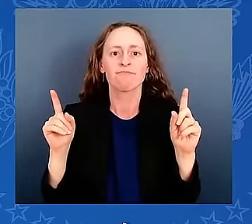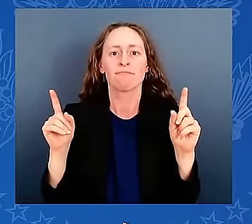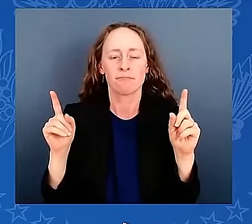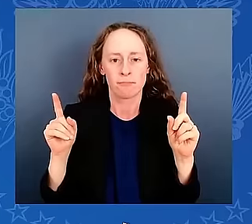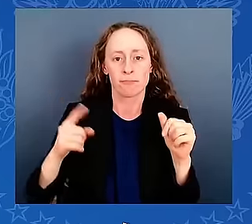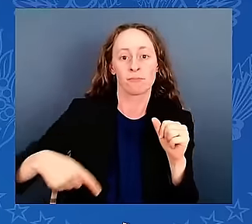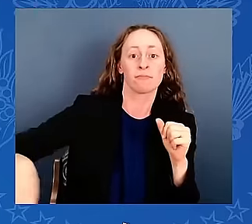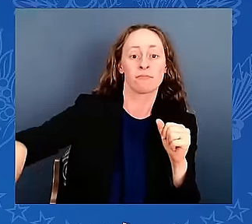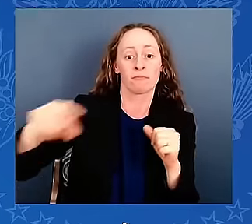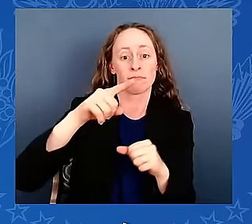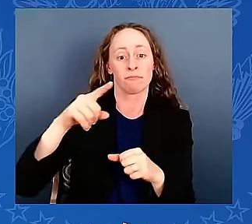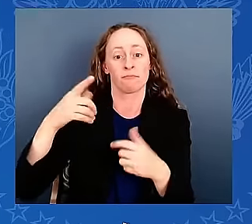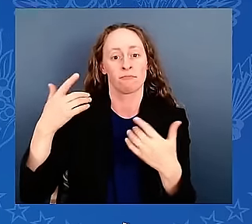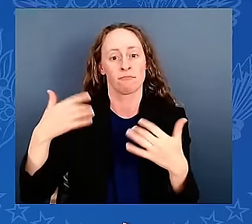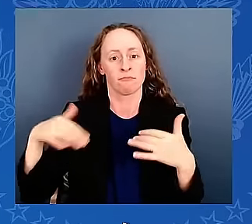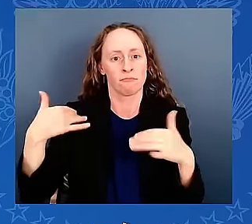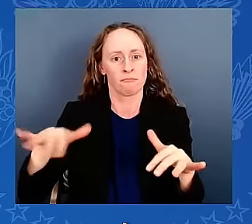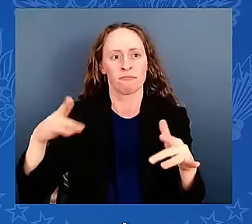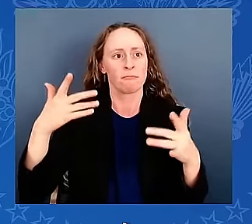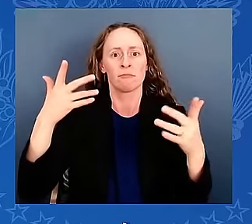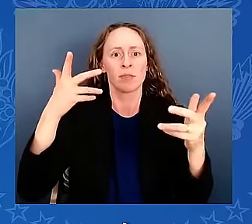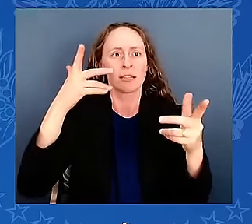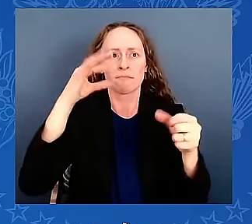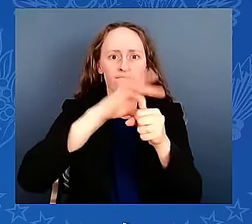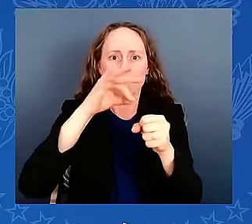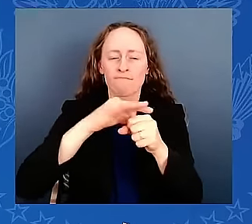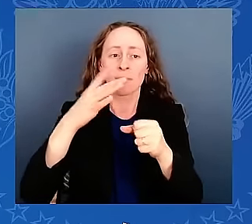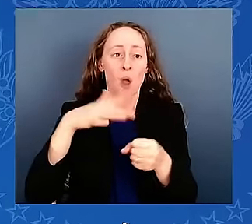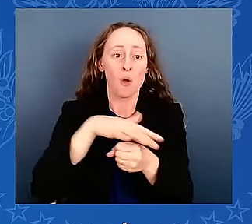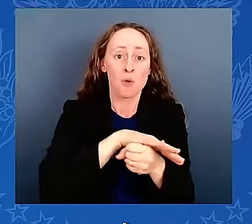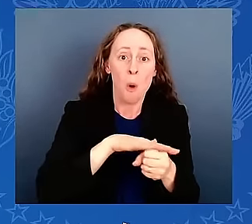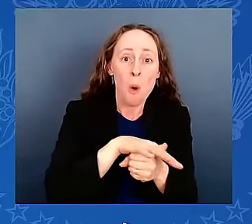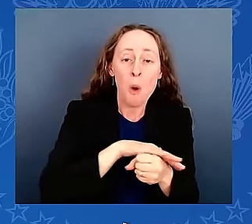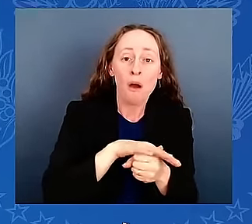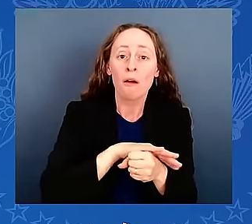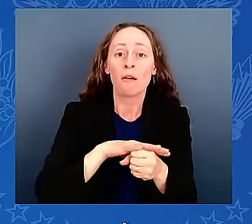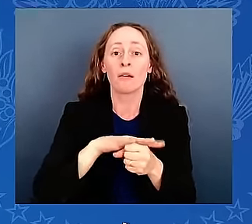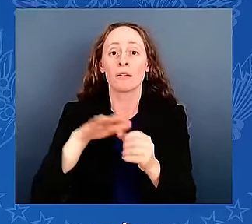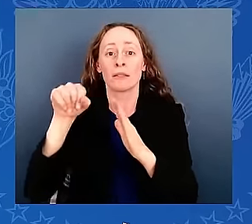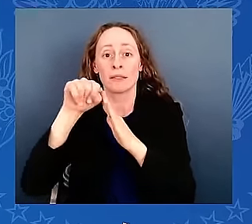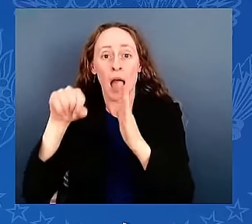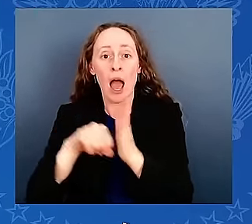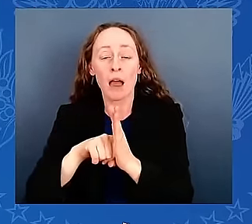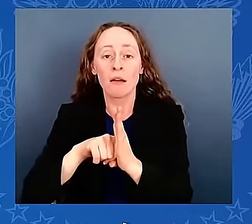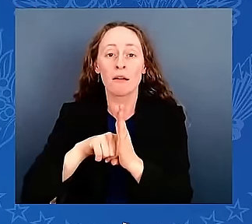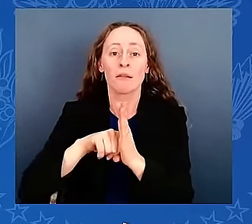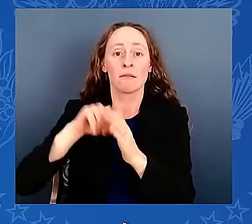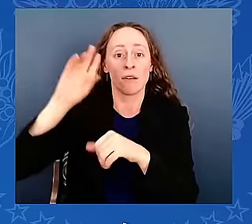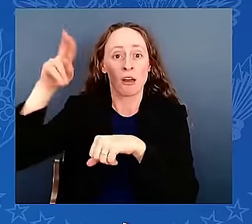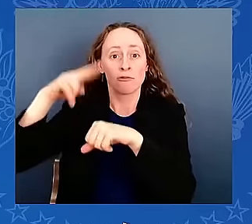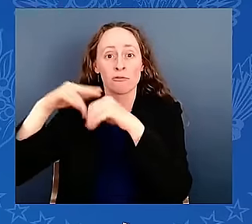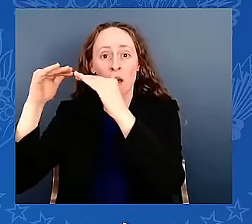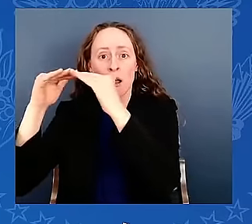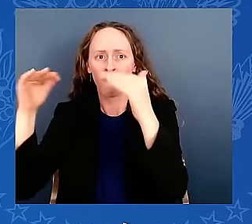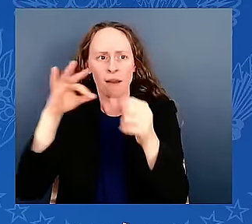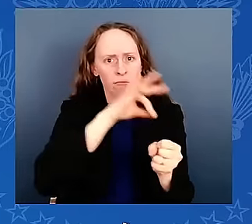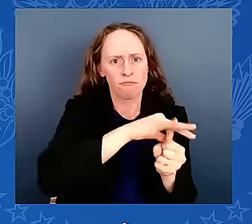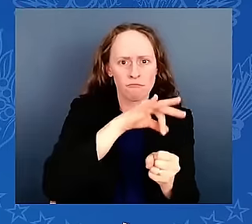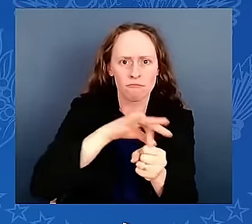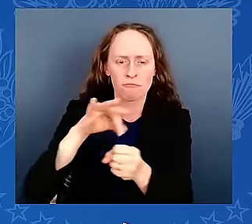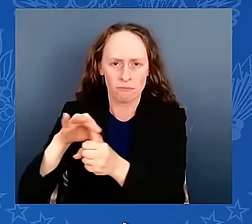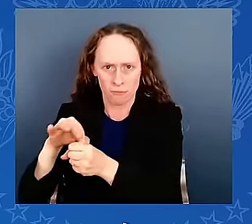state elections. 4 years later, and there is much that has been